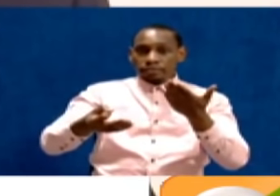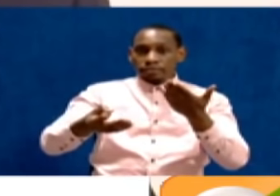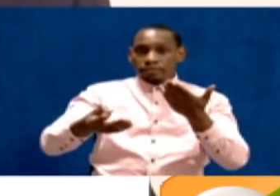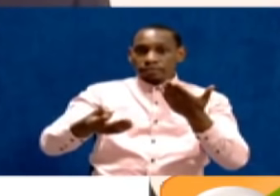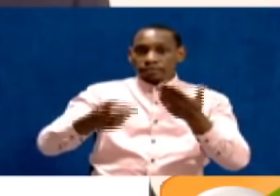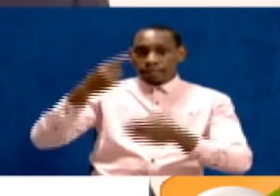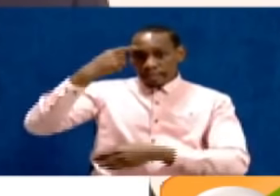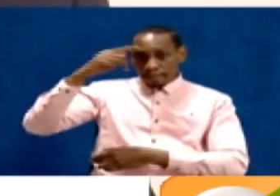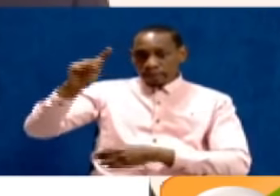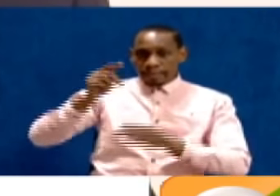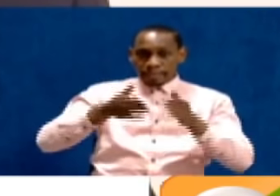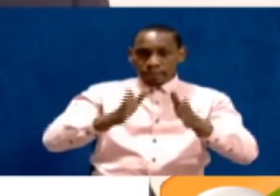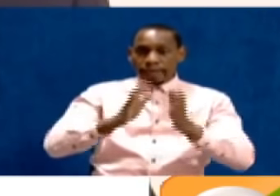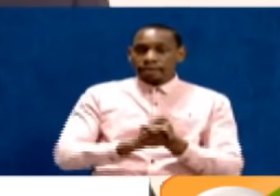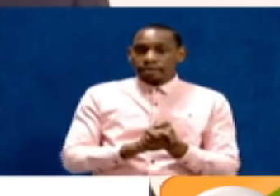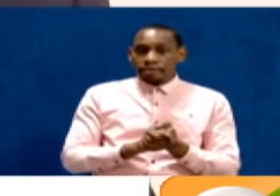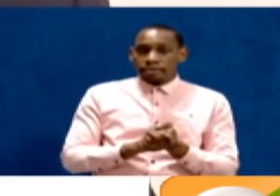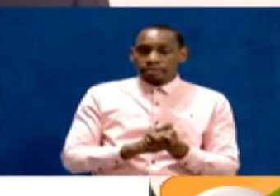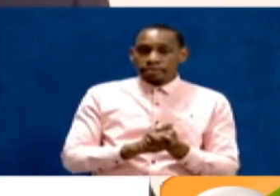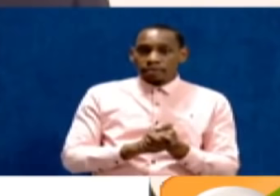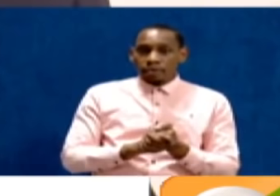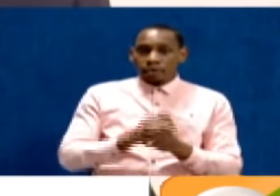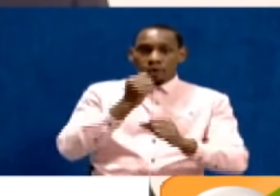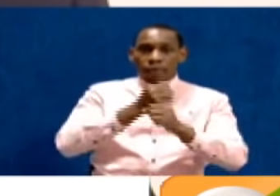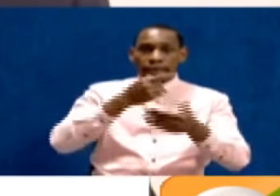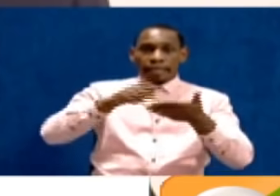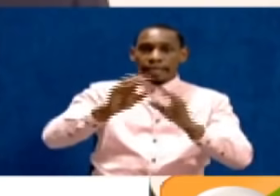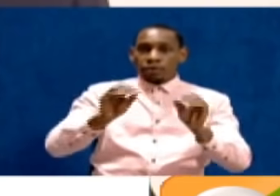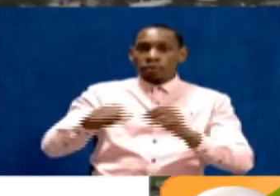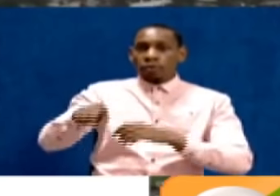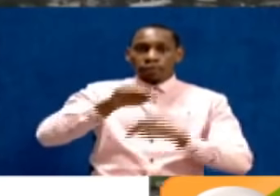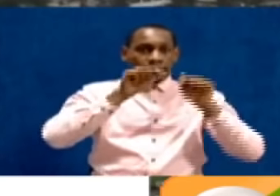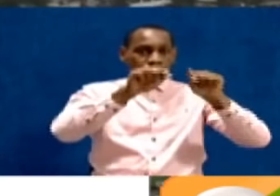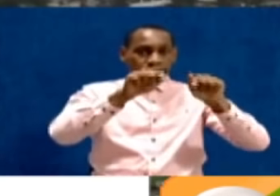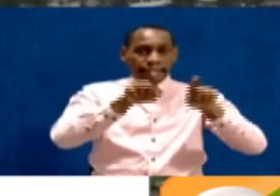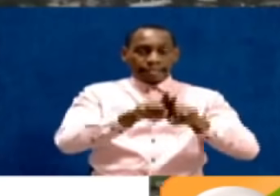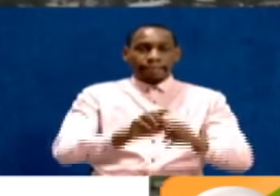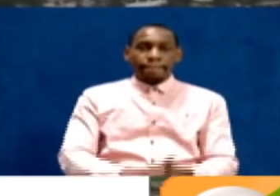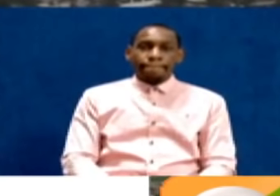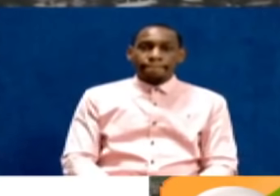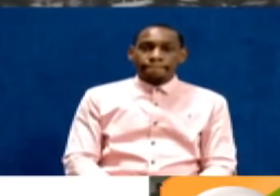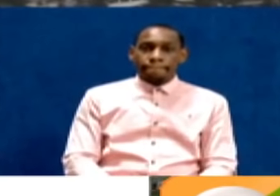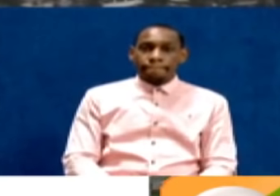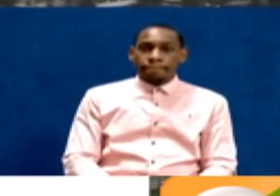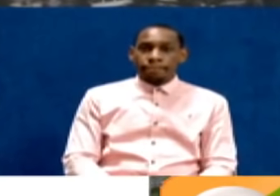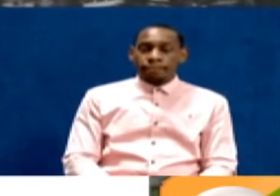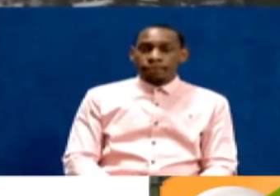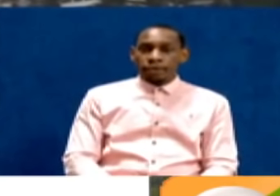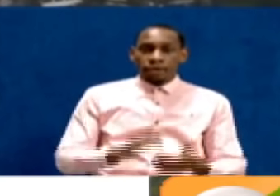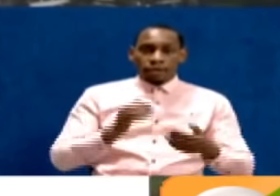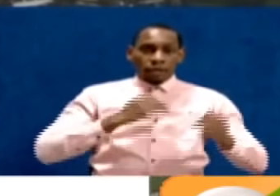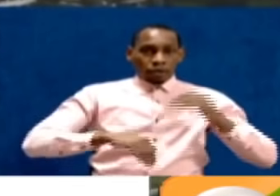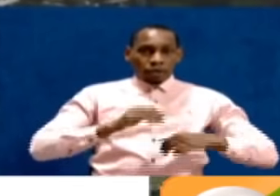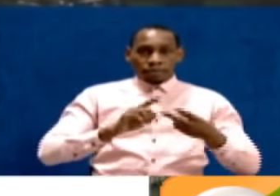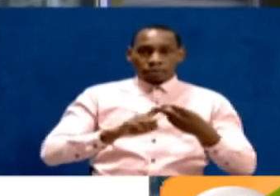in their policy direction and not doing things right, then we criticize them. He cites